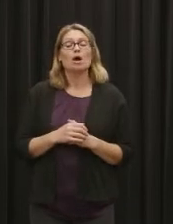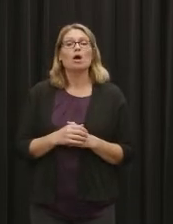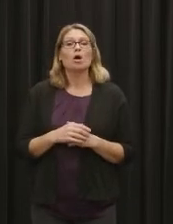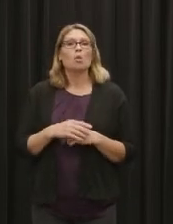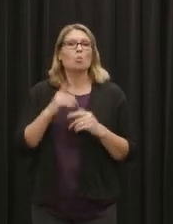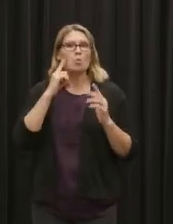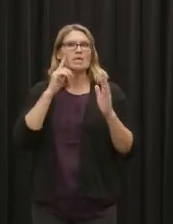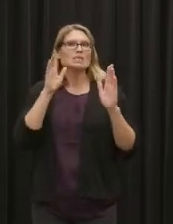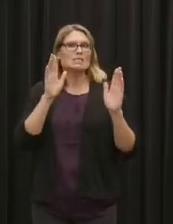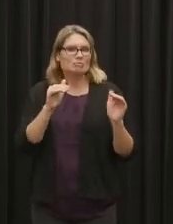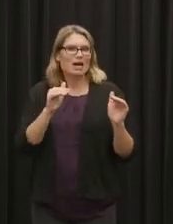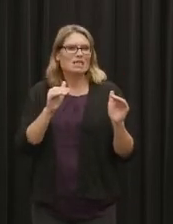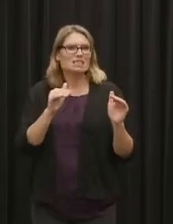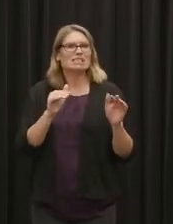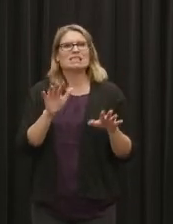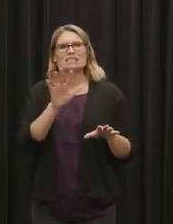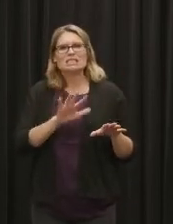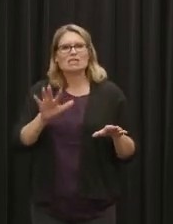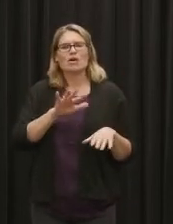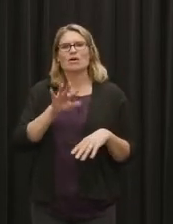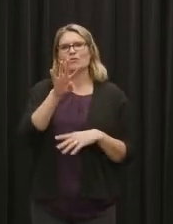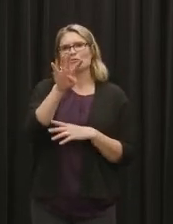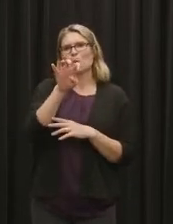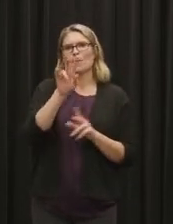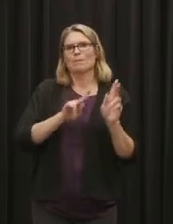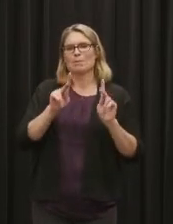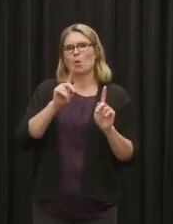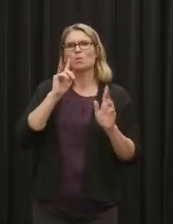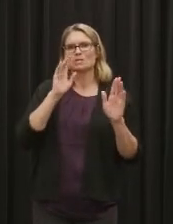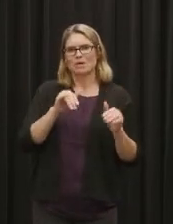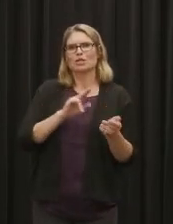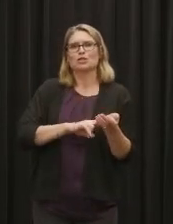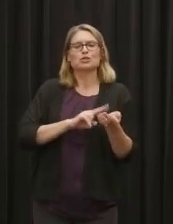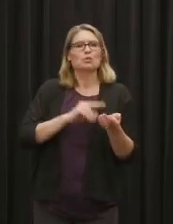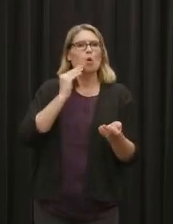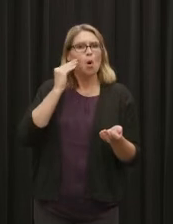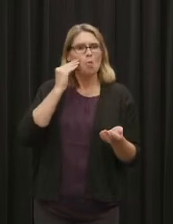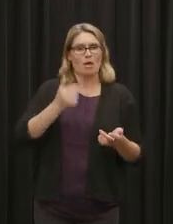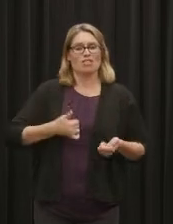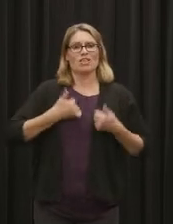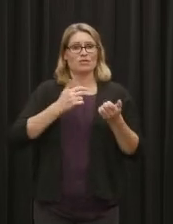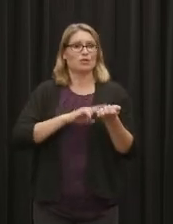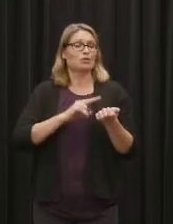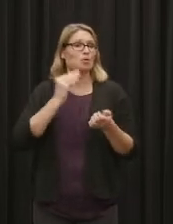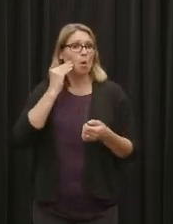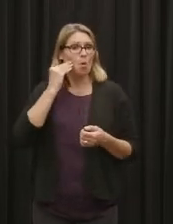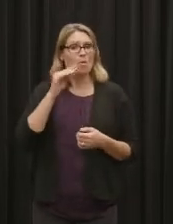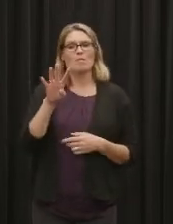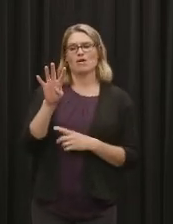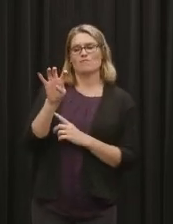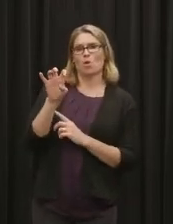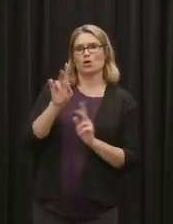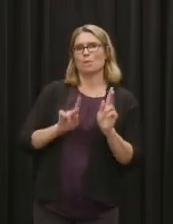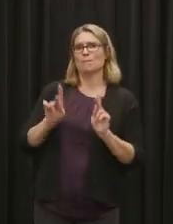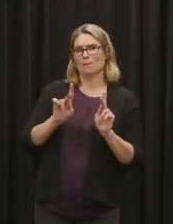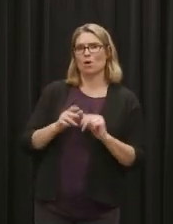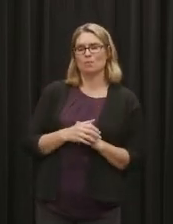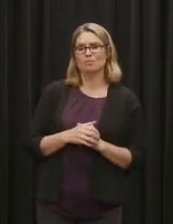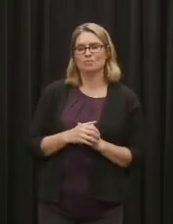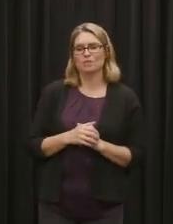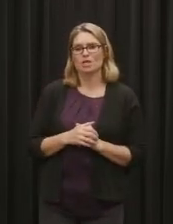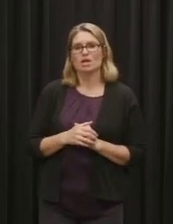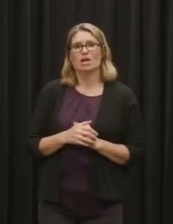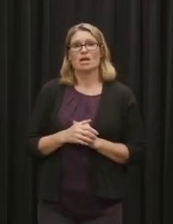expecting in the vicinity of 400 people that are residents in those facilities. And again, it's